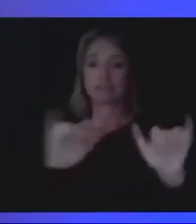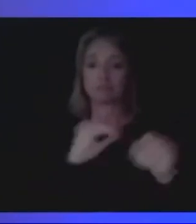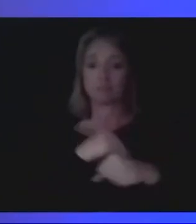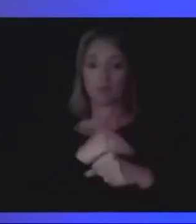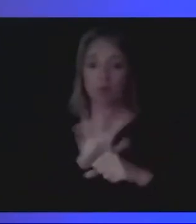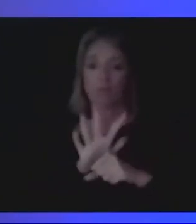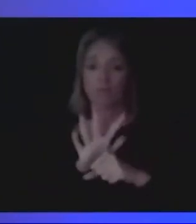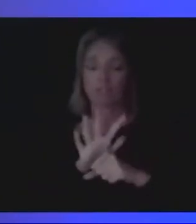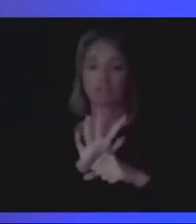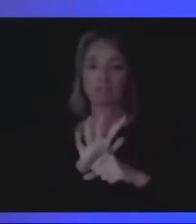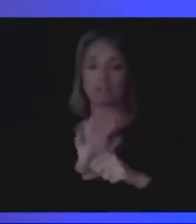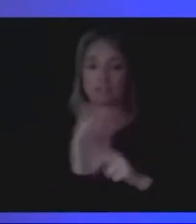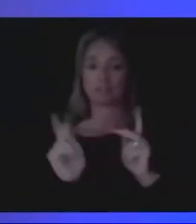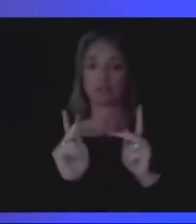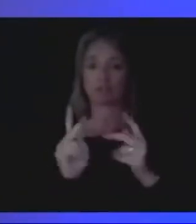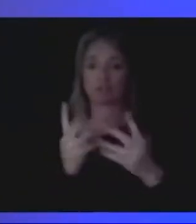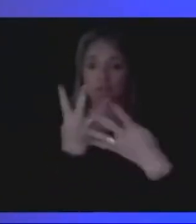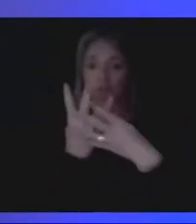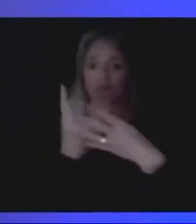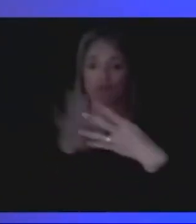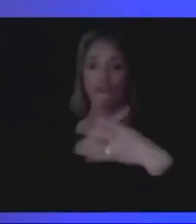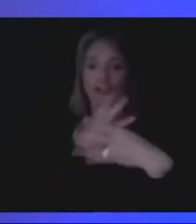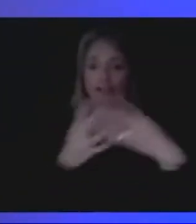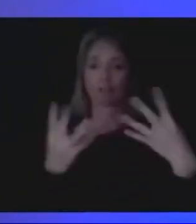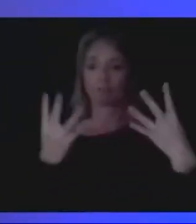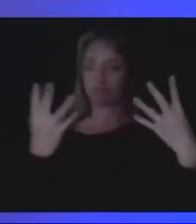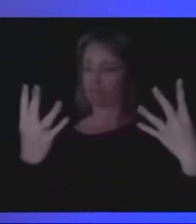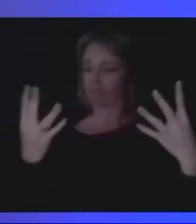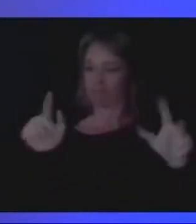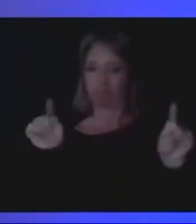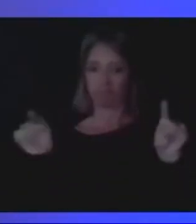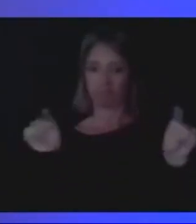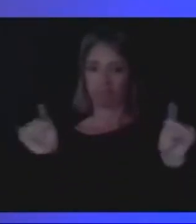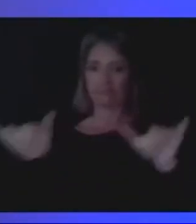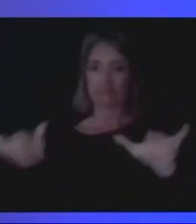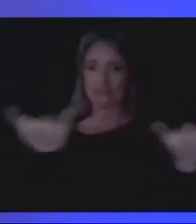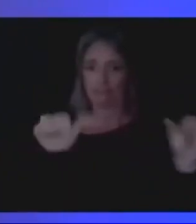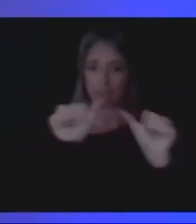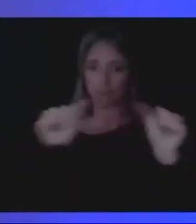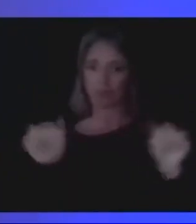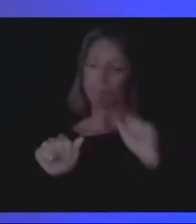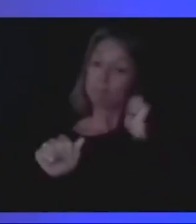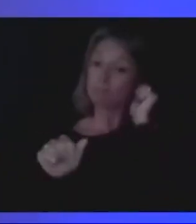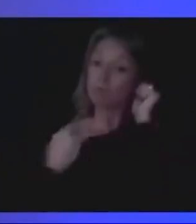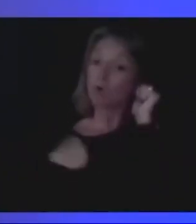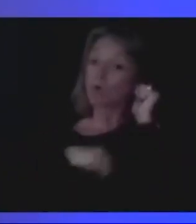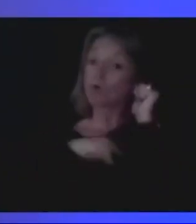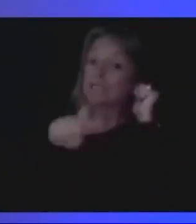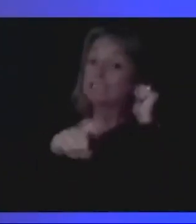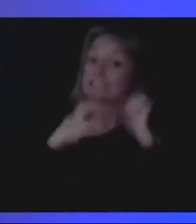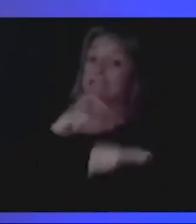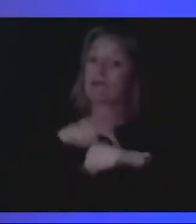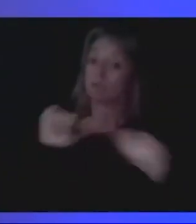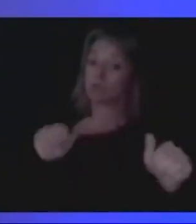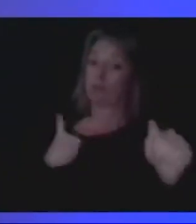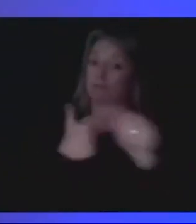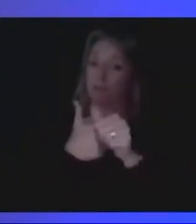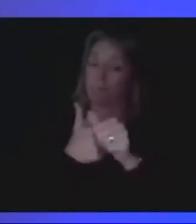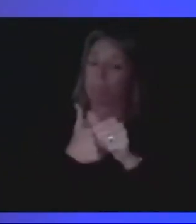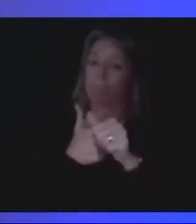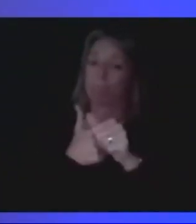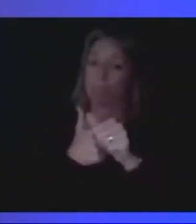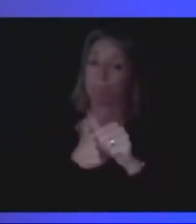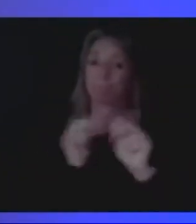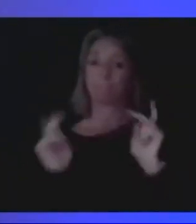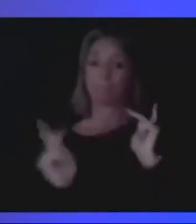graphs on top of each other and they're the same exact shape. So we need time to catch up. And if folks get vaccinated, the